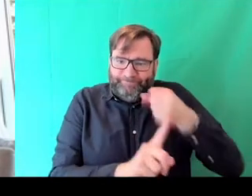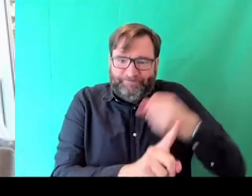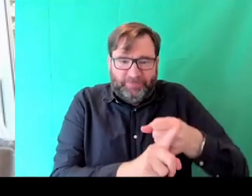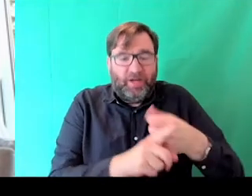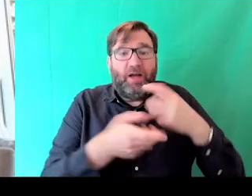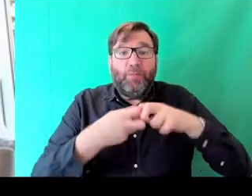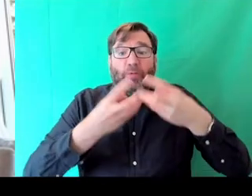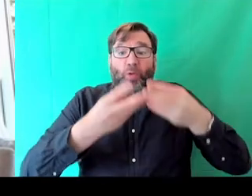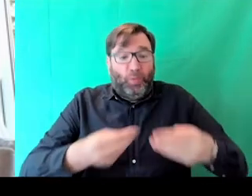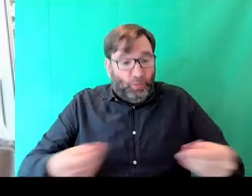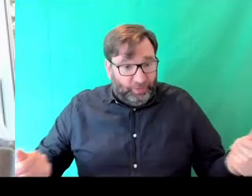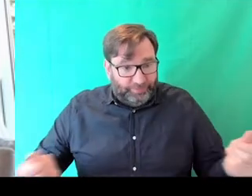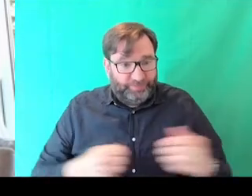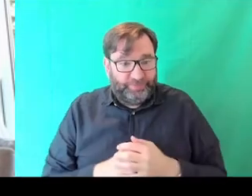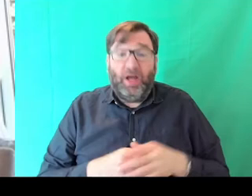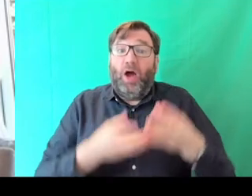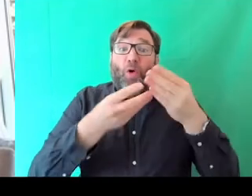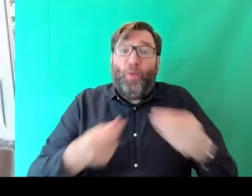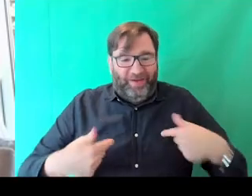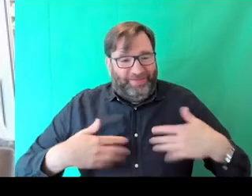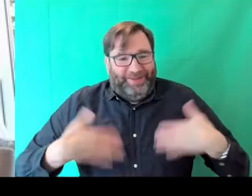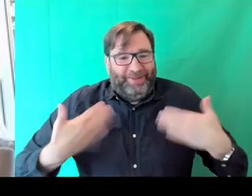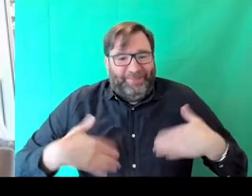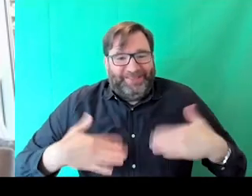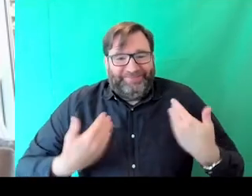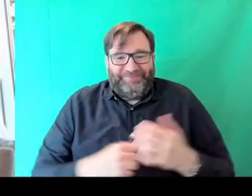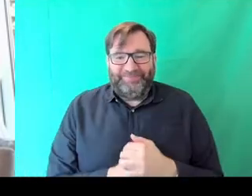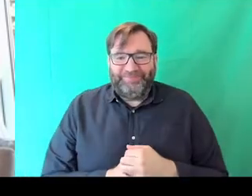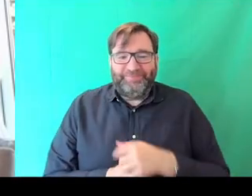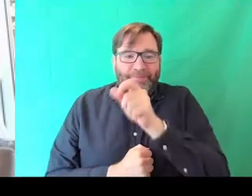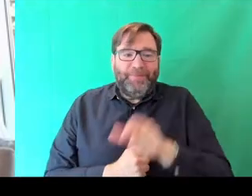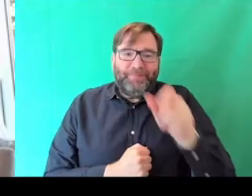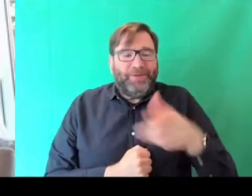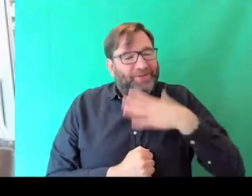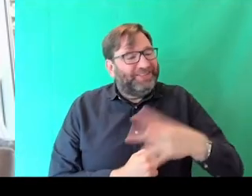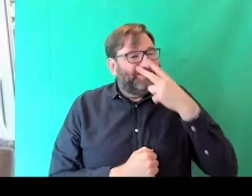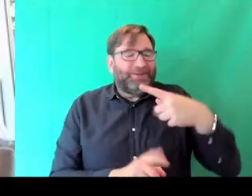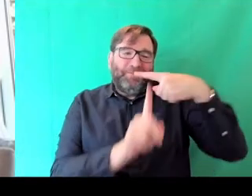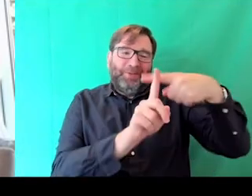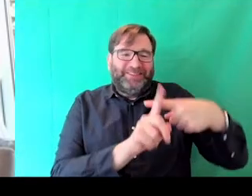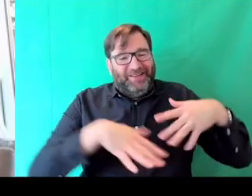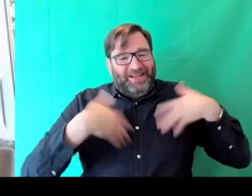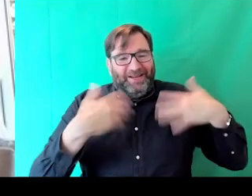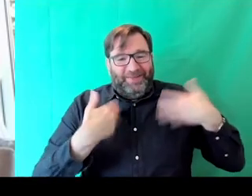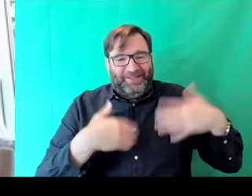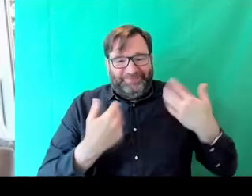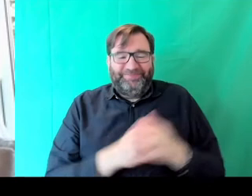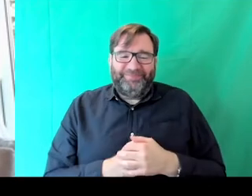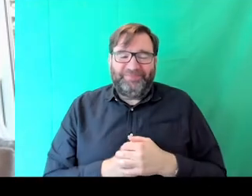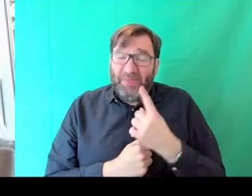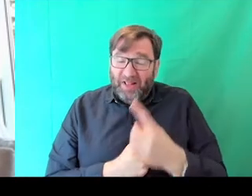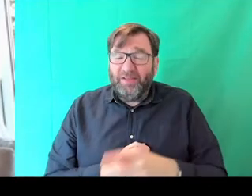or the training facilities. And to Danny's point, again, the Paralympics is the epitome of everything accessibility.